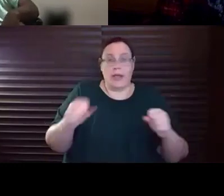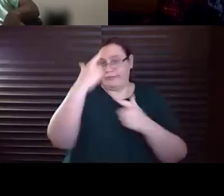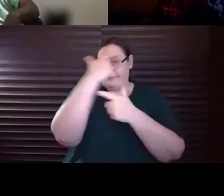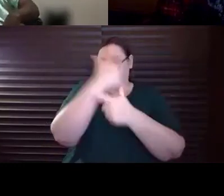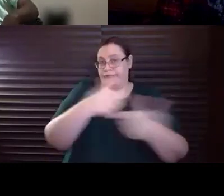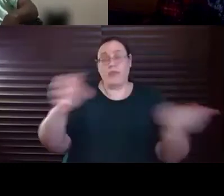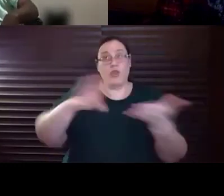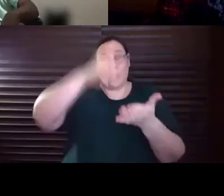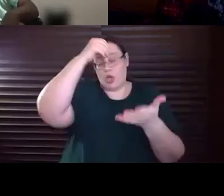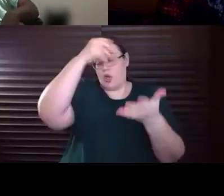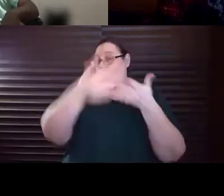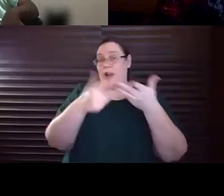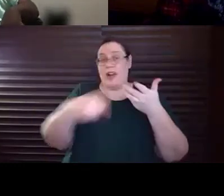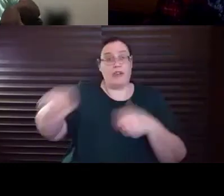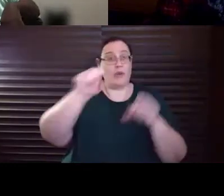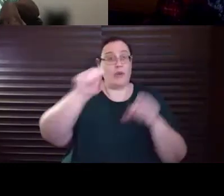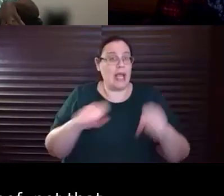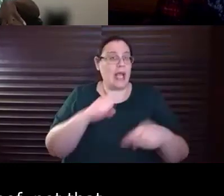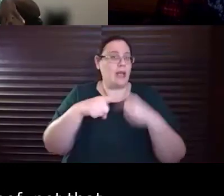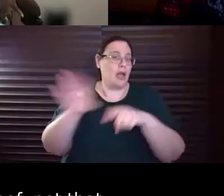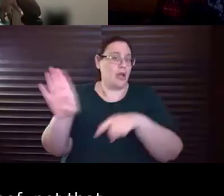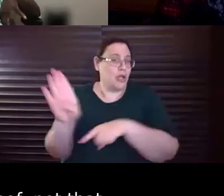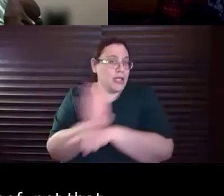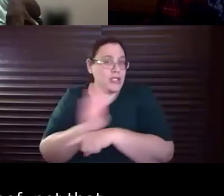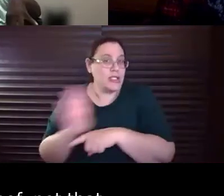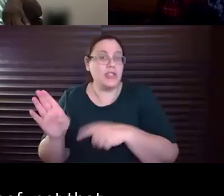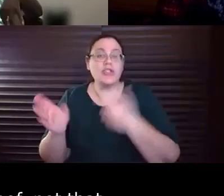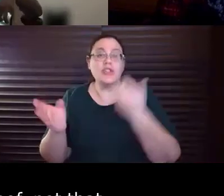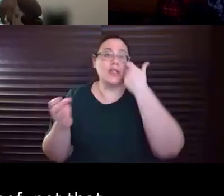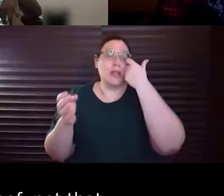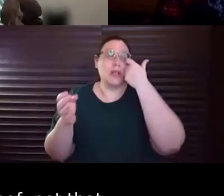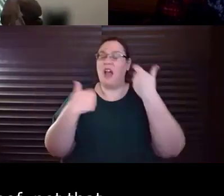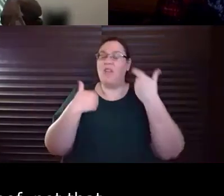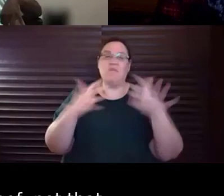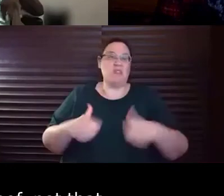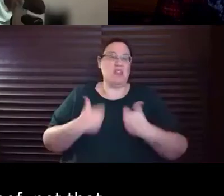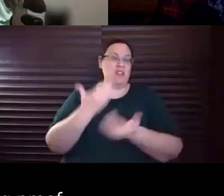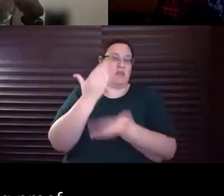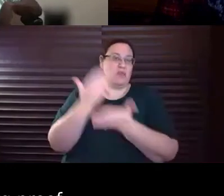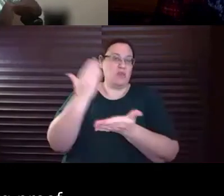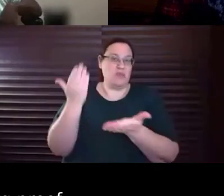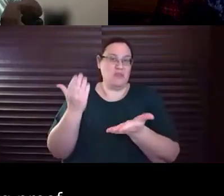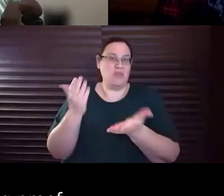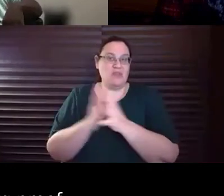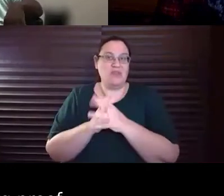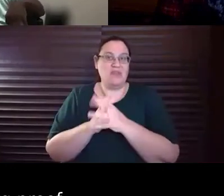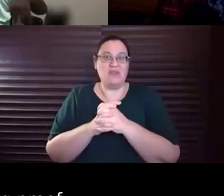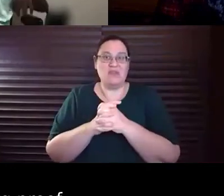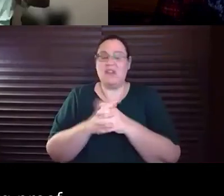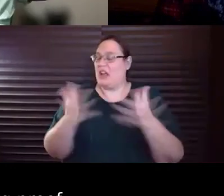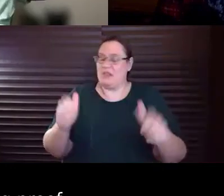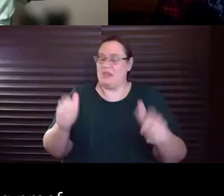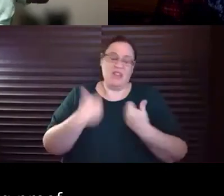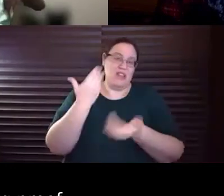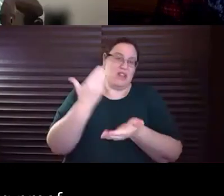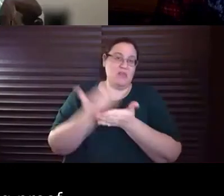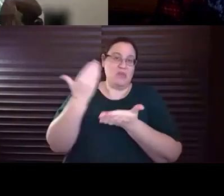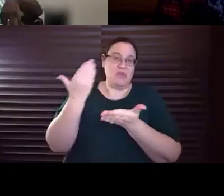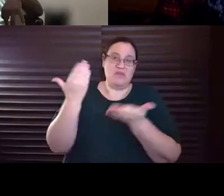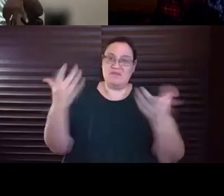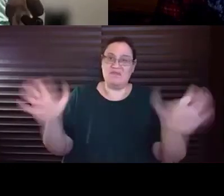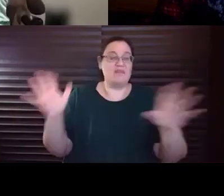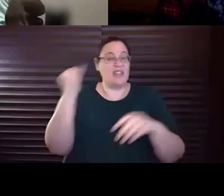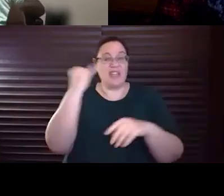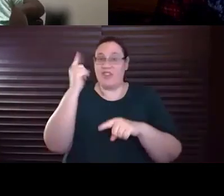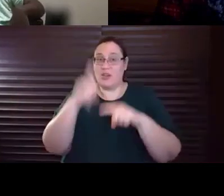can about your industry. I'm living proof, not that I'm trying to promote, but I'm living proof if you can't get